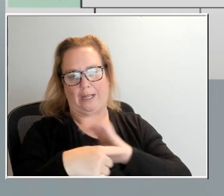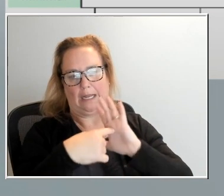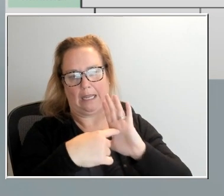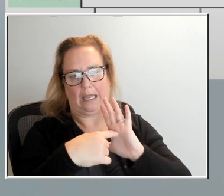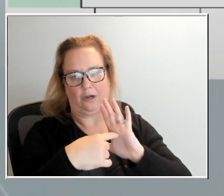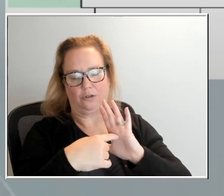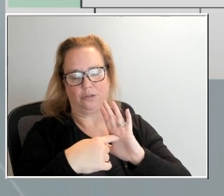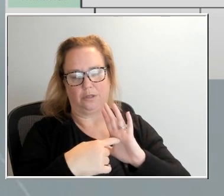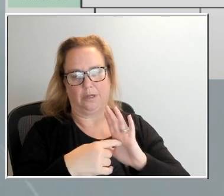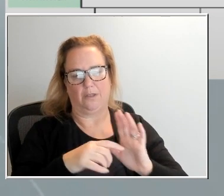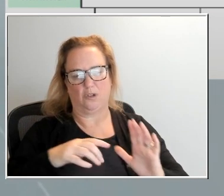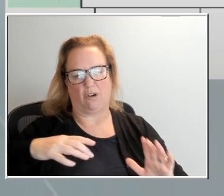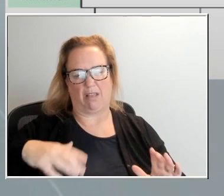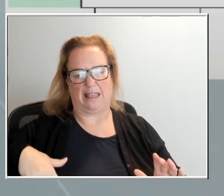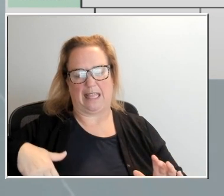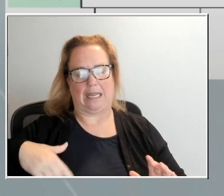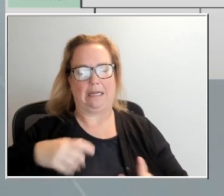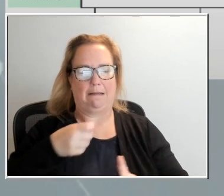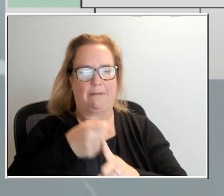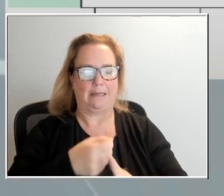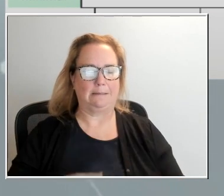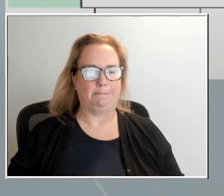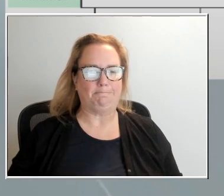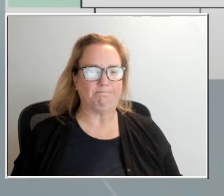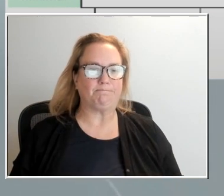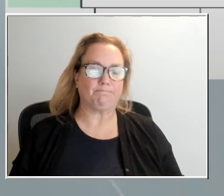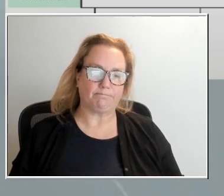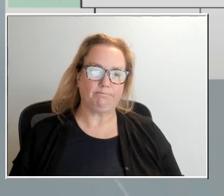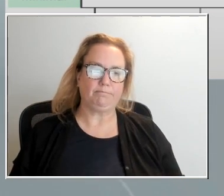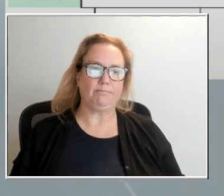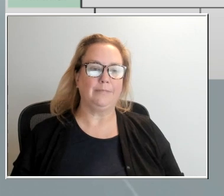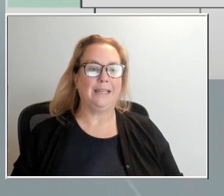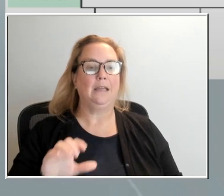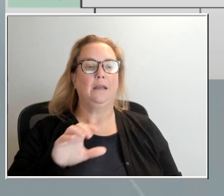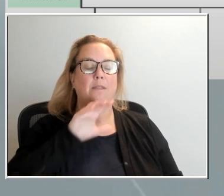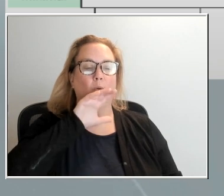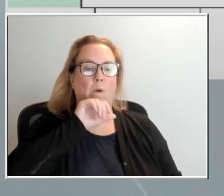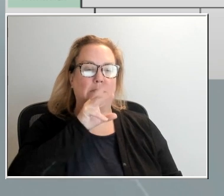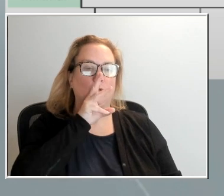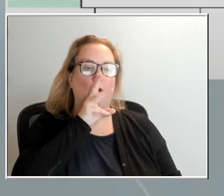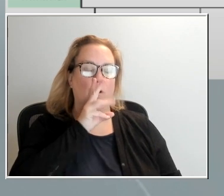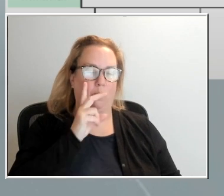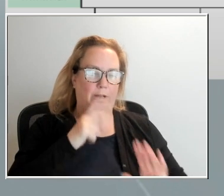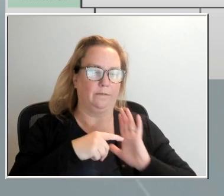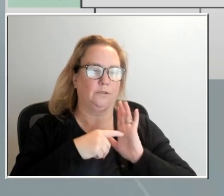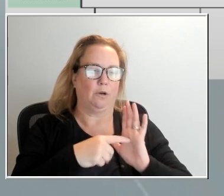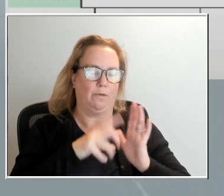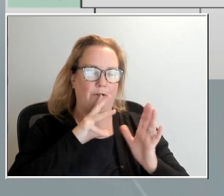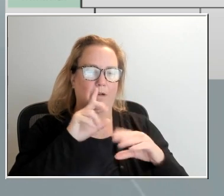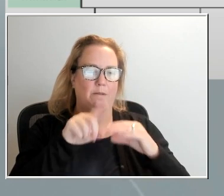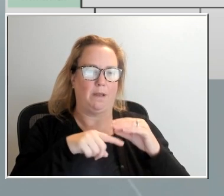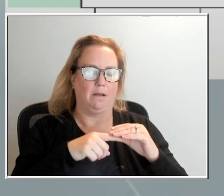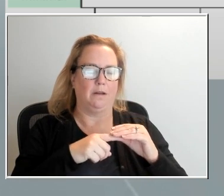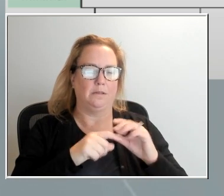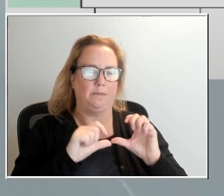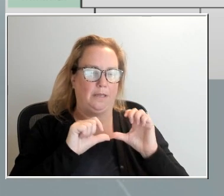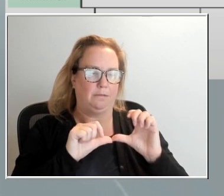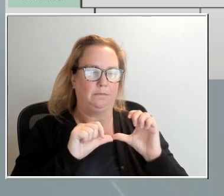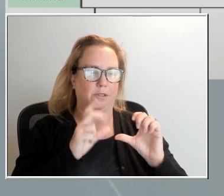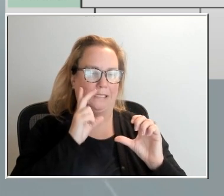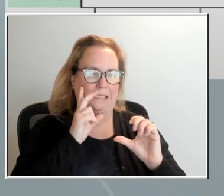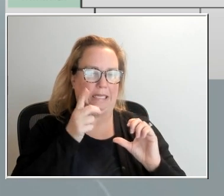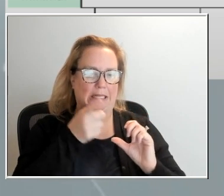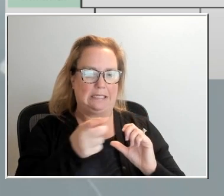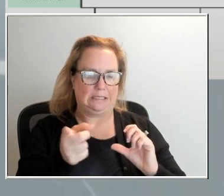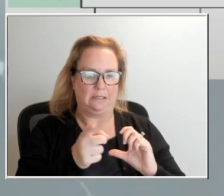more late-term effects as well. And then, of course, the wastewater, we have shown this and gone to this a lot. I think it's good to be consistent. What we have shown is